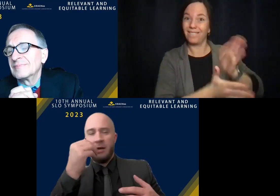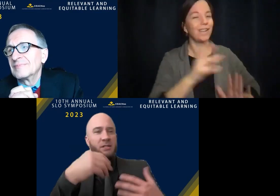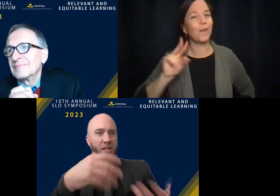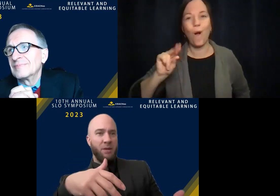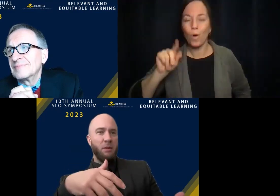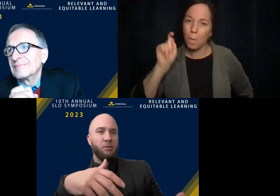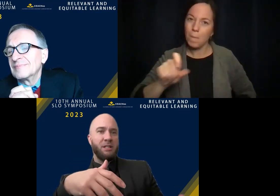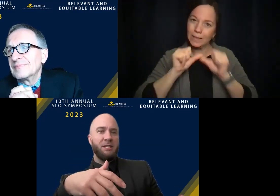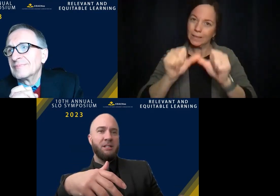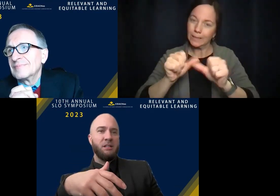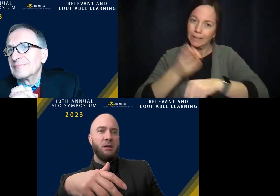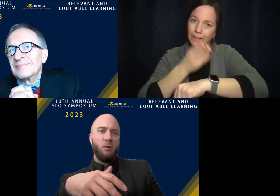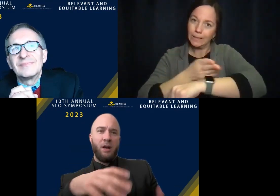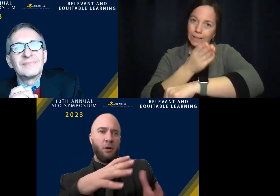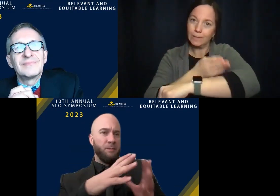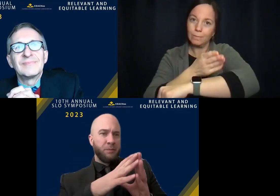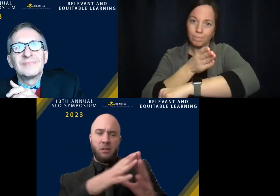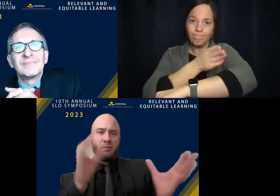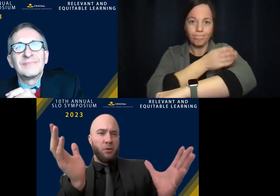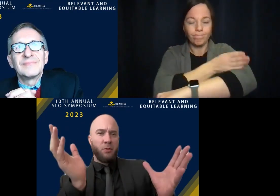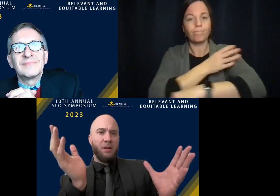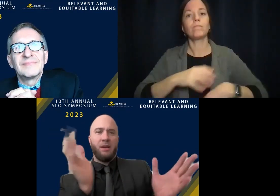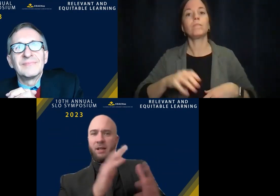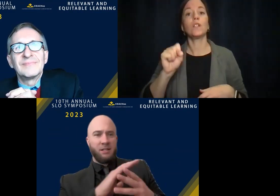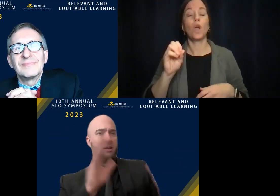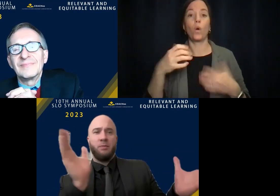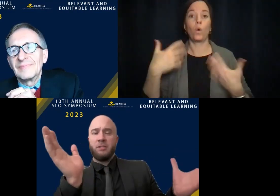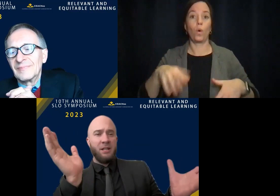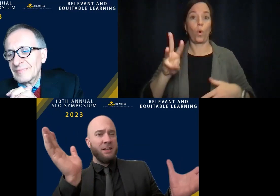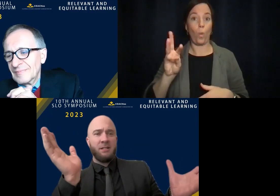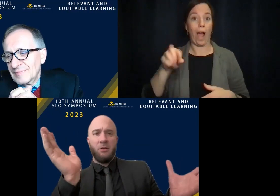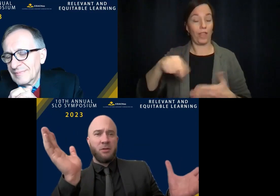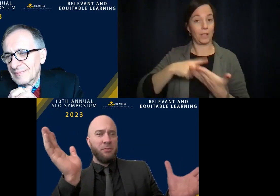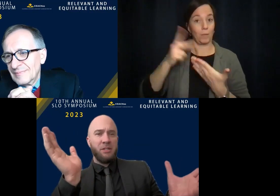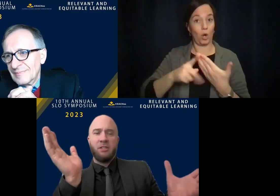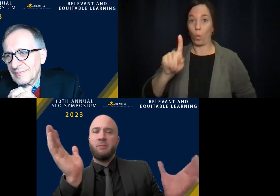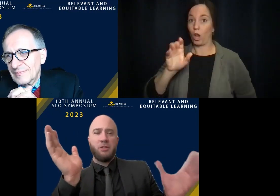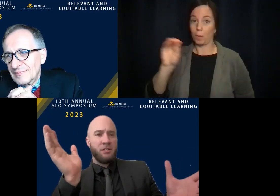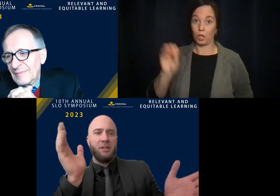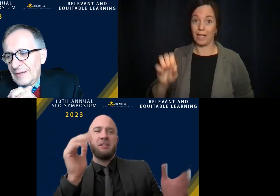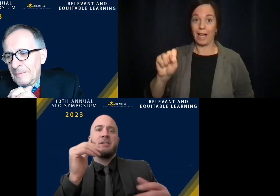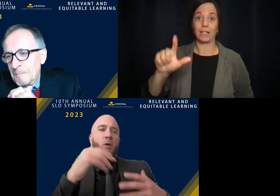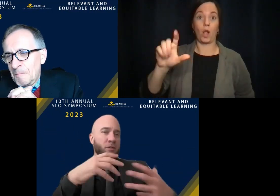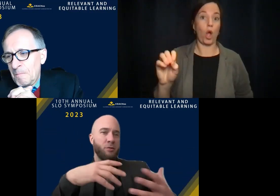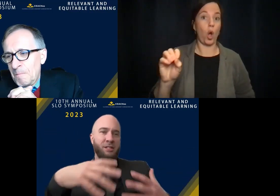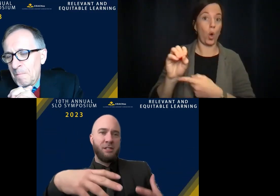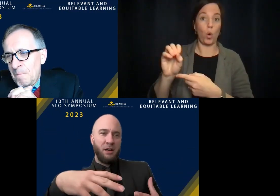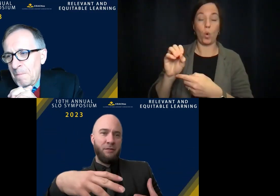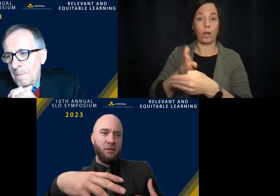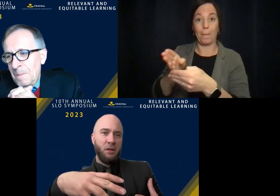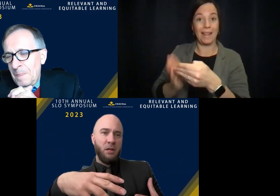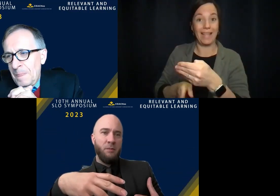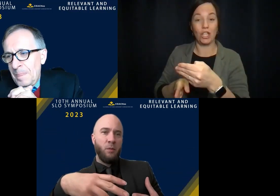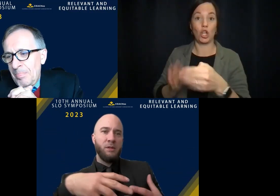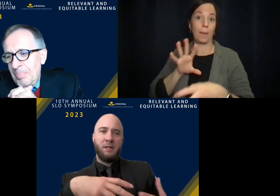think when how the data may be presented is, wow, this program has 100% SLO completion, participation, all this great